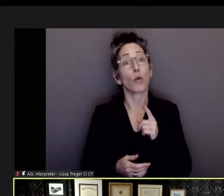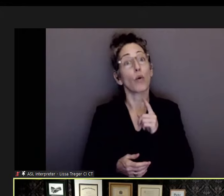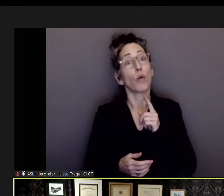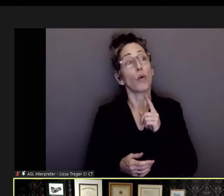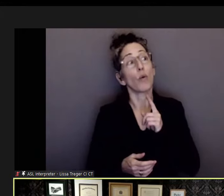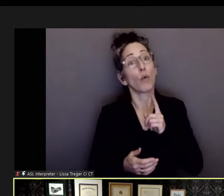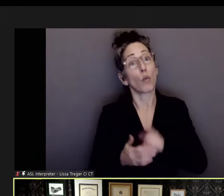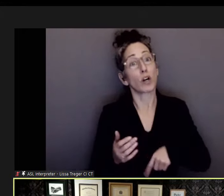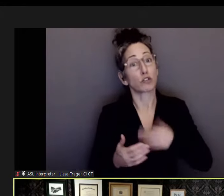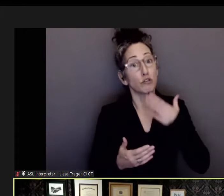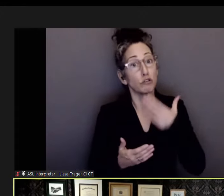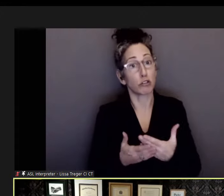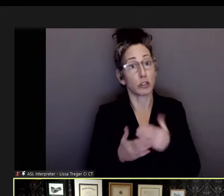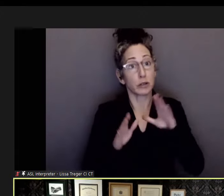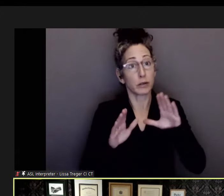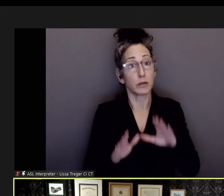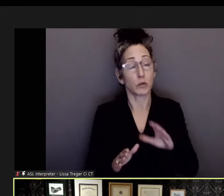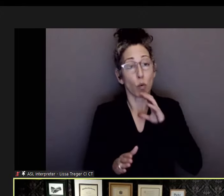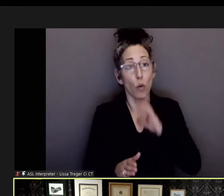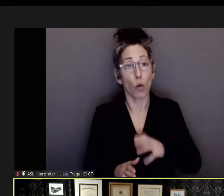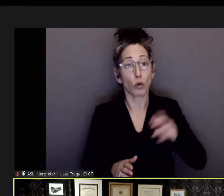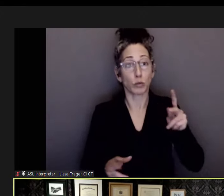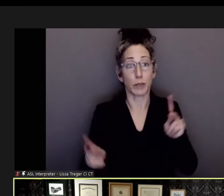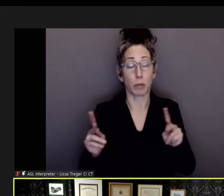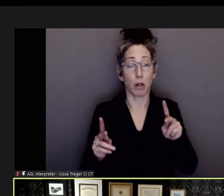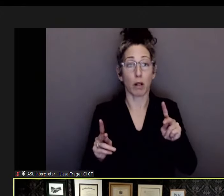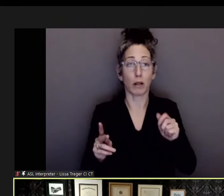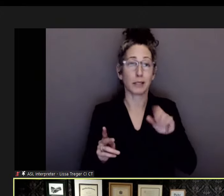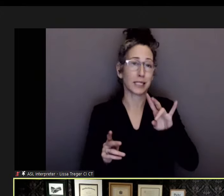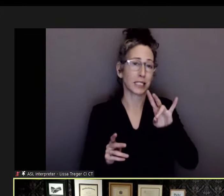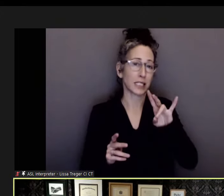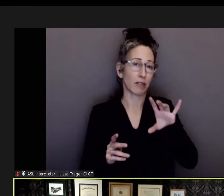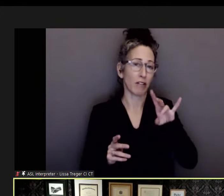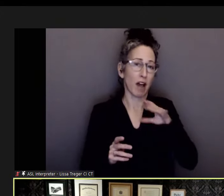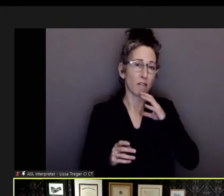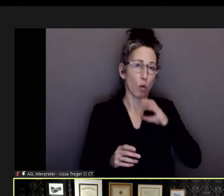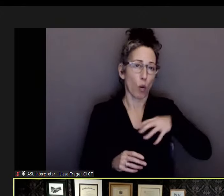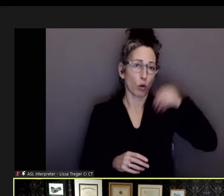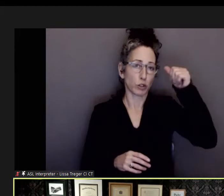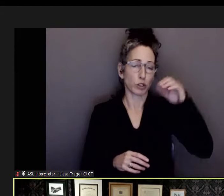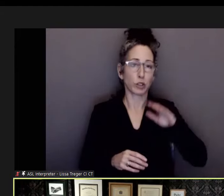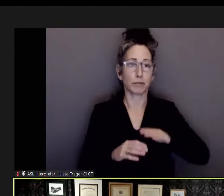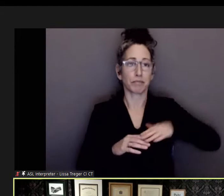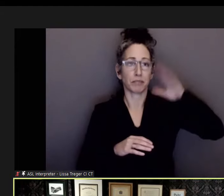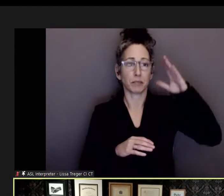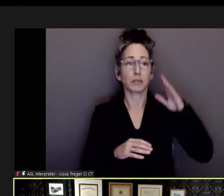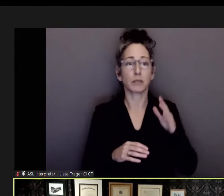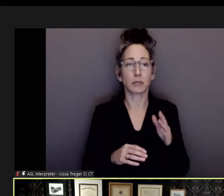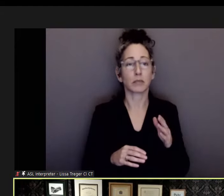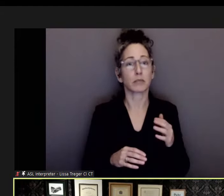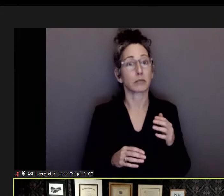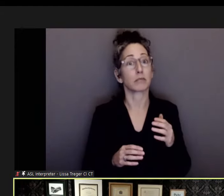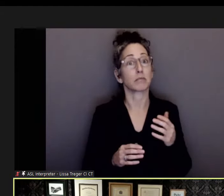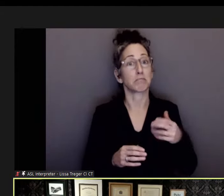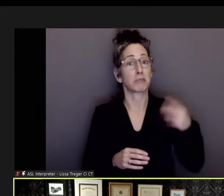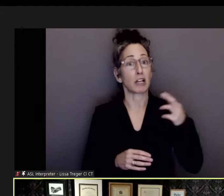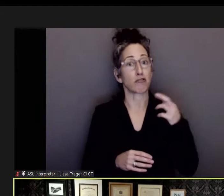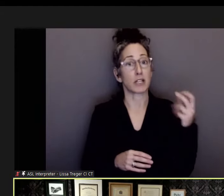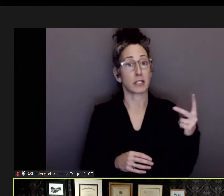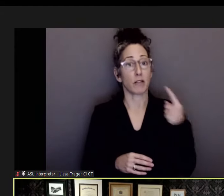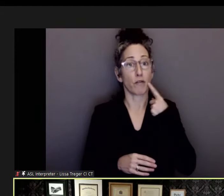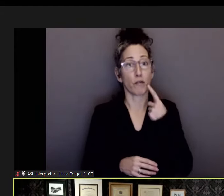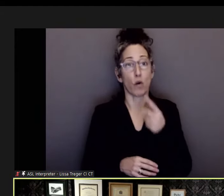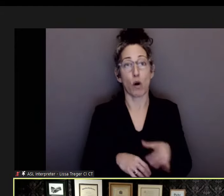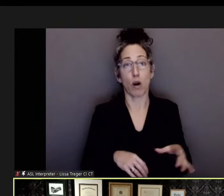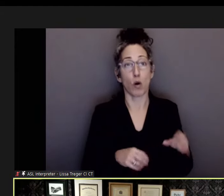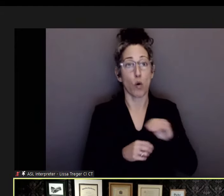older folks, those 75 years of age and older, with or without comorbidities, clearly at risk for COVID-19. The case splits were